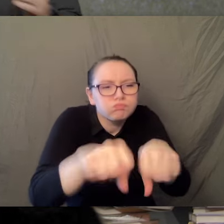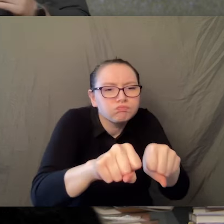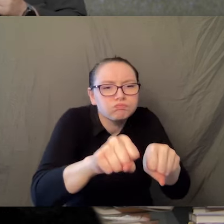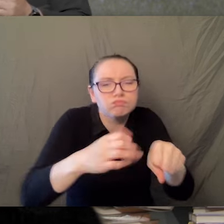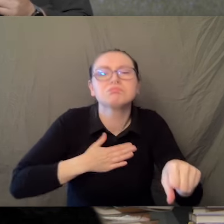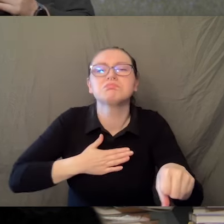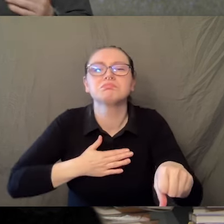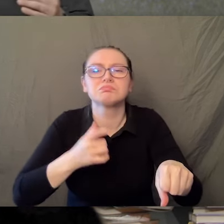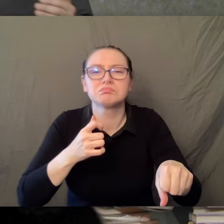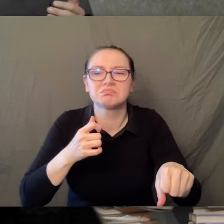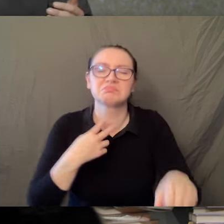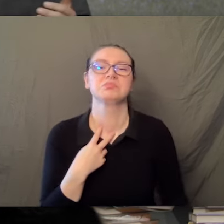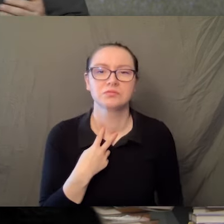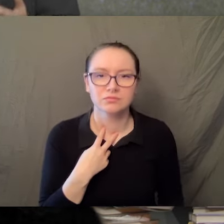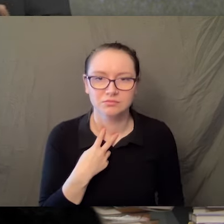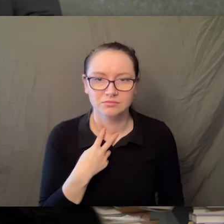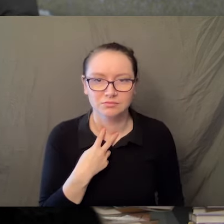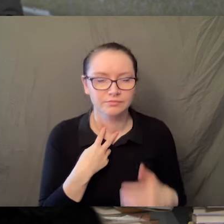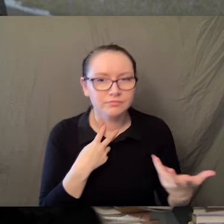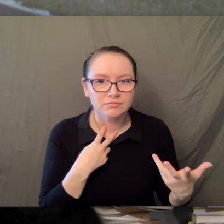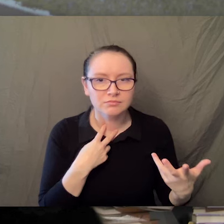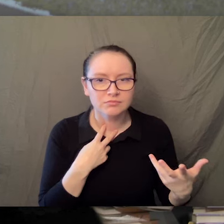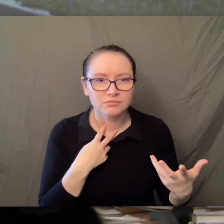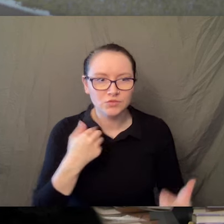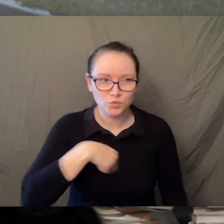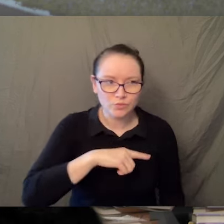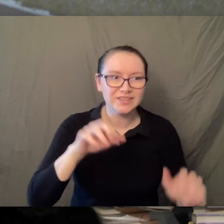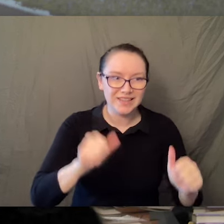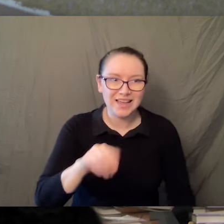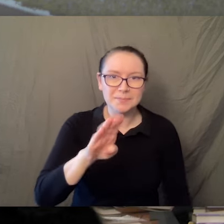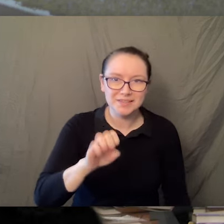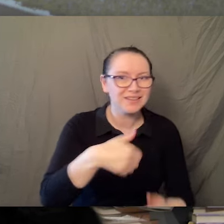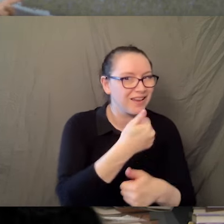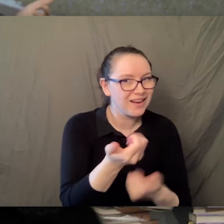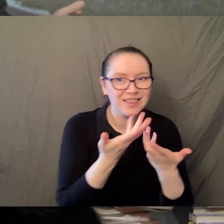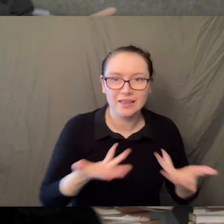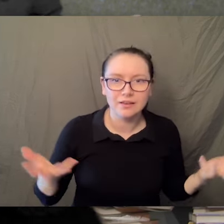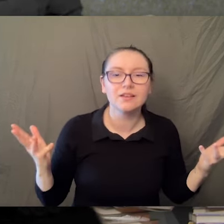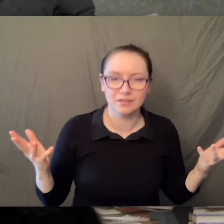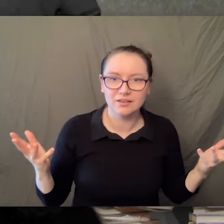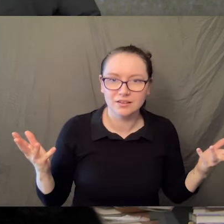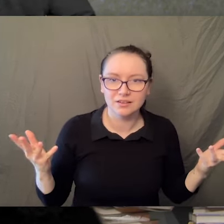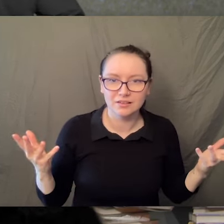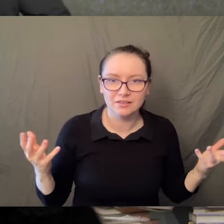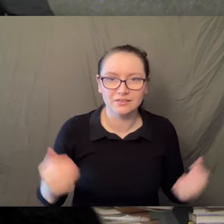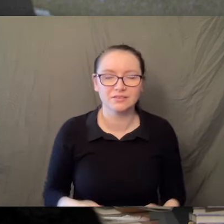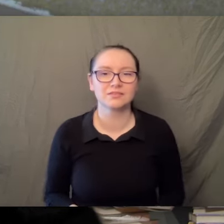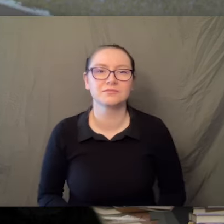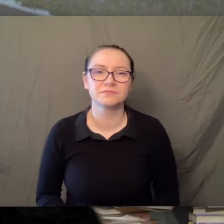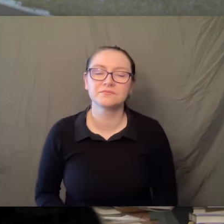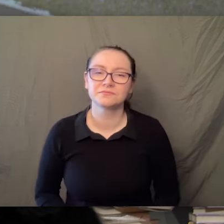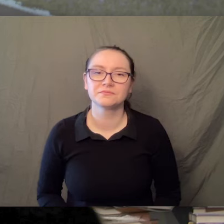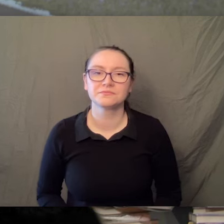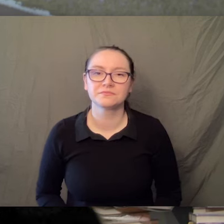to have pigeonholed on to what it can or even is allowed to be. But it can be anything. We can be anything. Hell, we sent things to